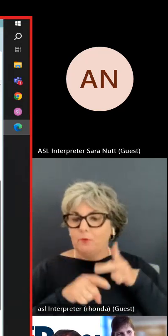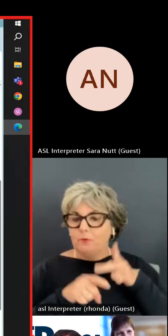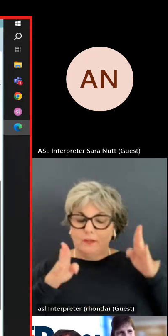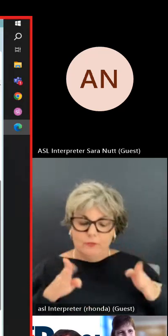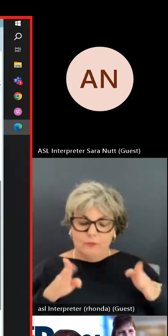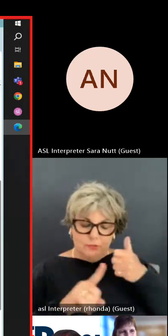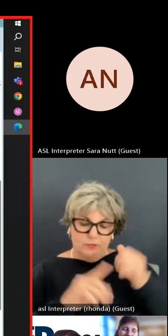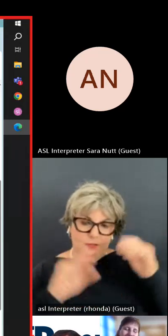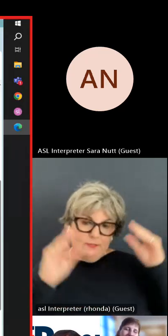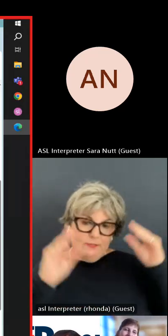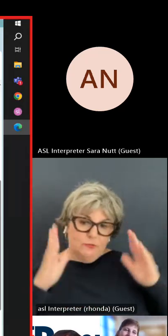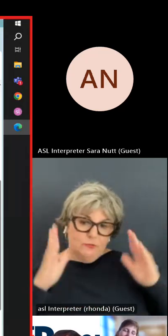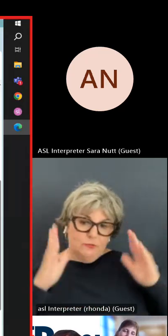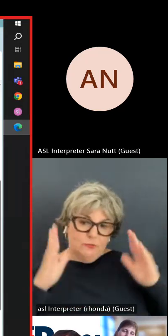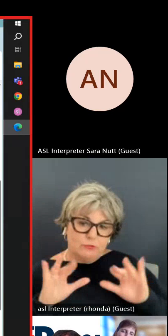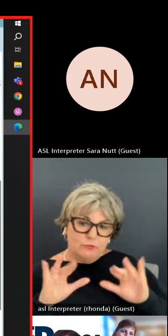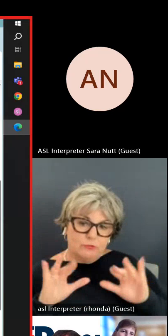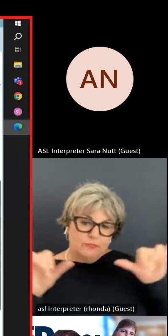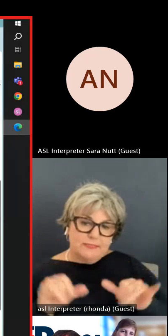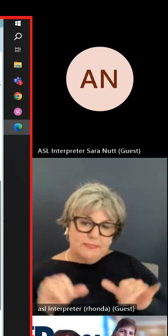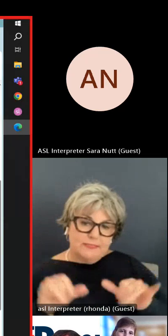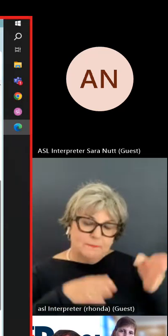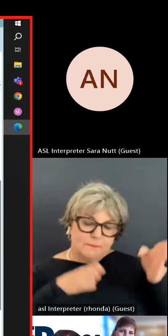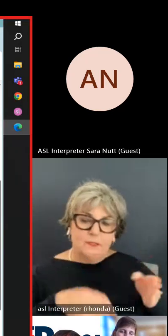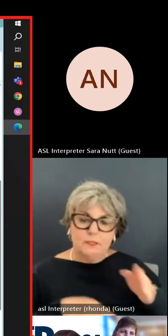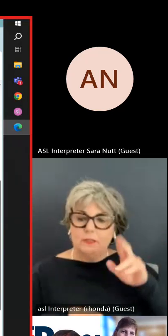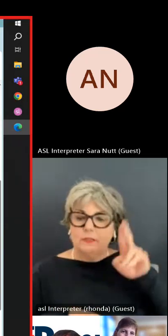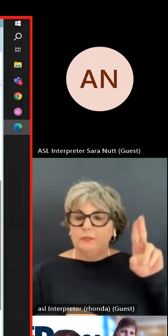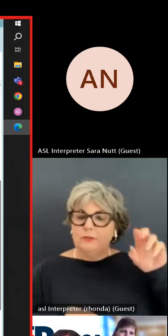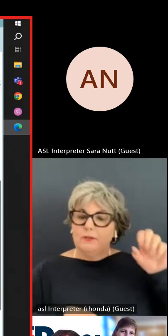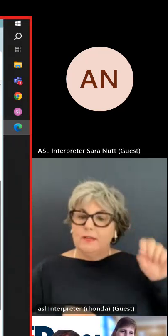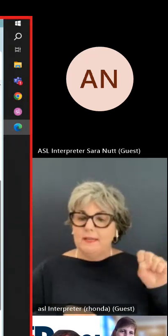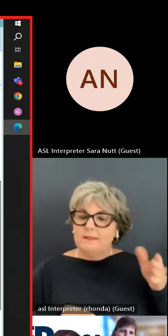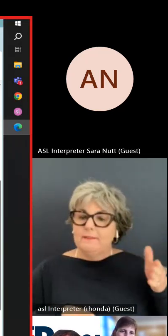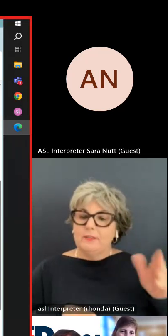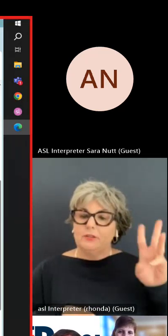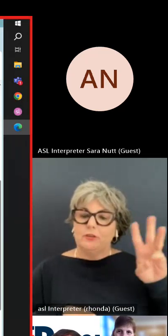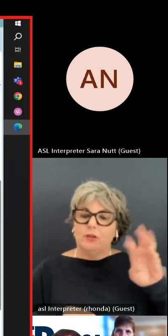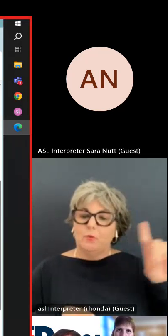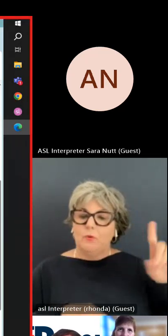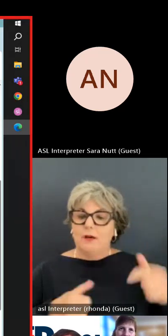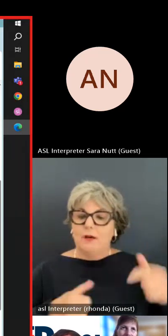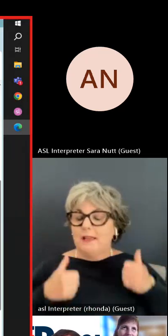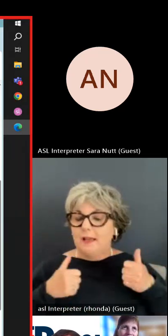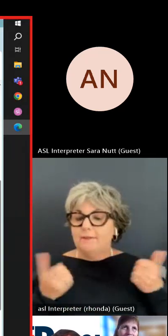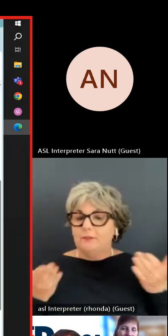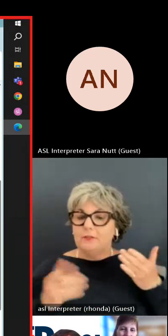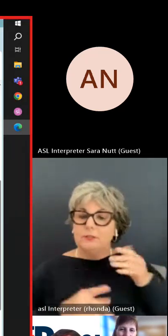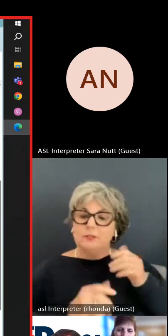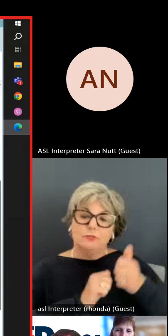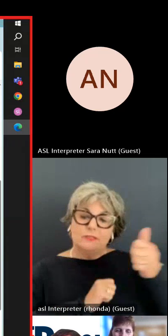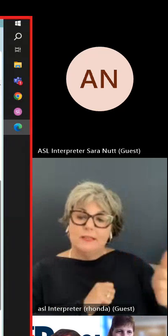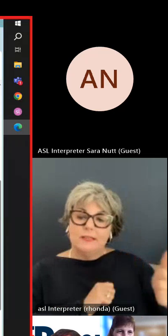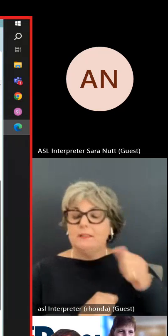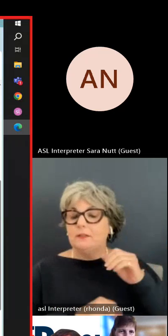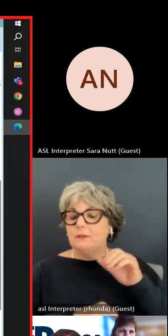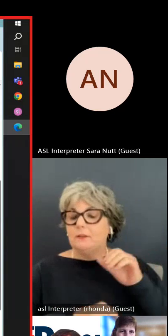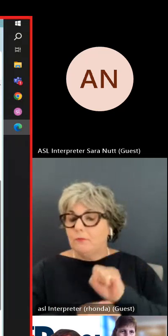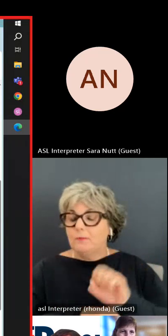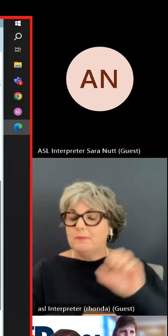an instructional systems specialist for the U.S. Fish and Wildlife Service. Diane teleworks from her home in South Dakota.